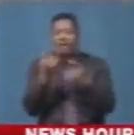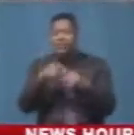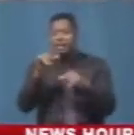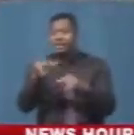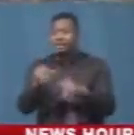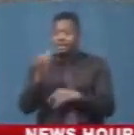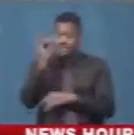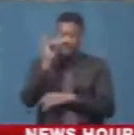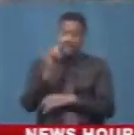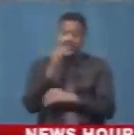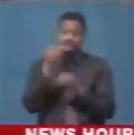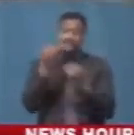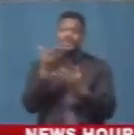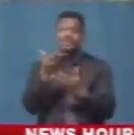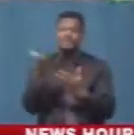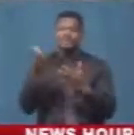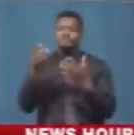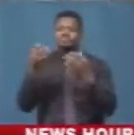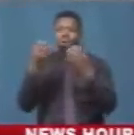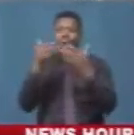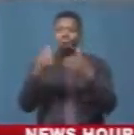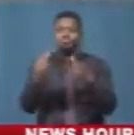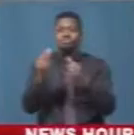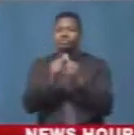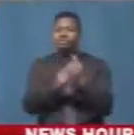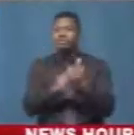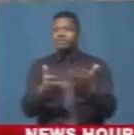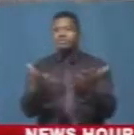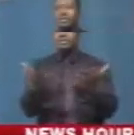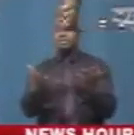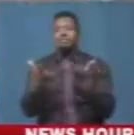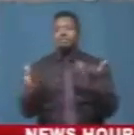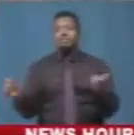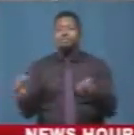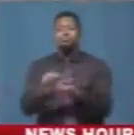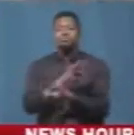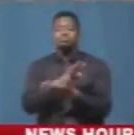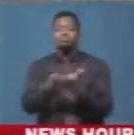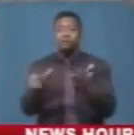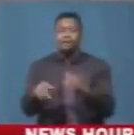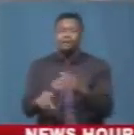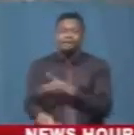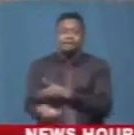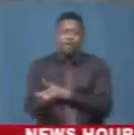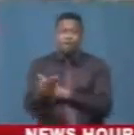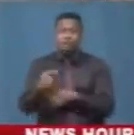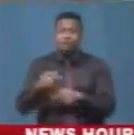Wednesday's fire, hundreds of traders lost virtually everything to the fire, which started at dawn.